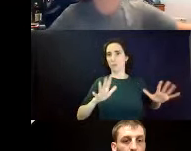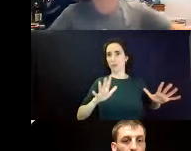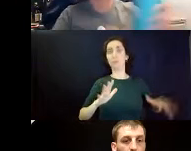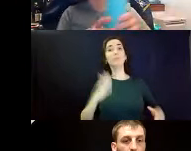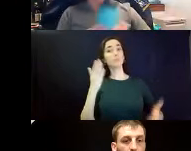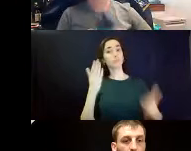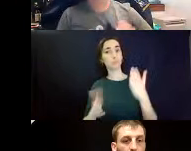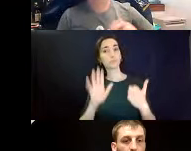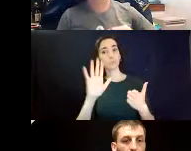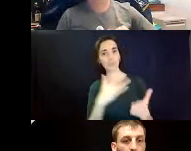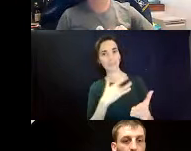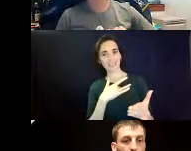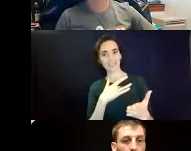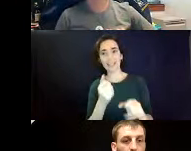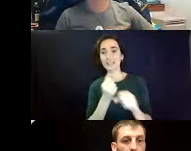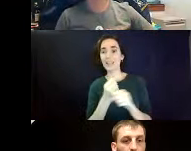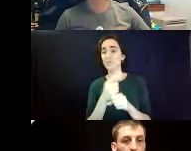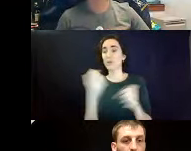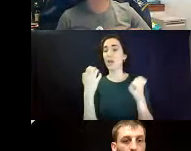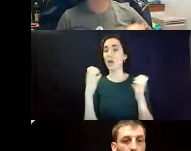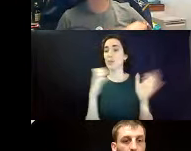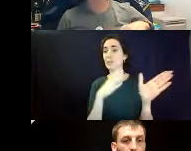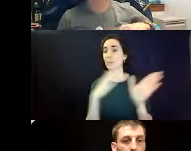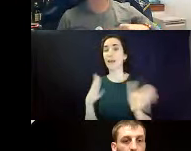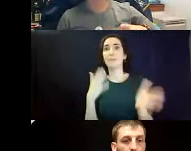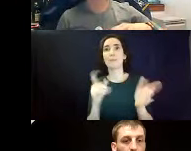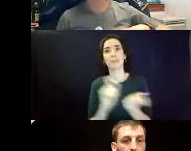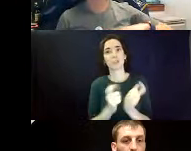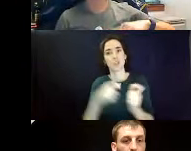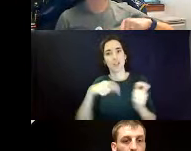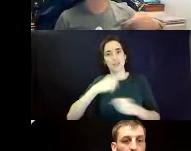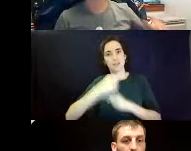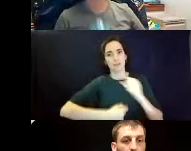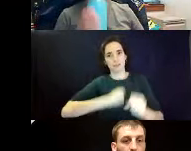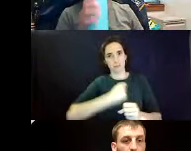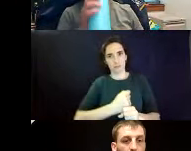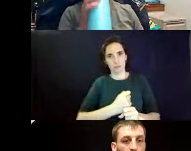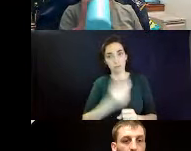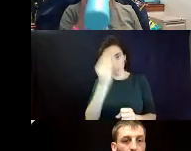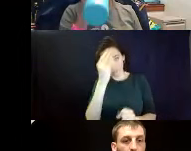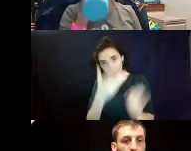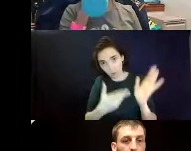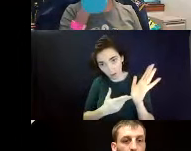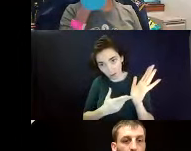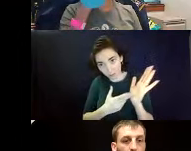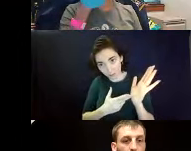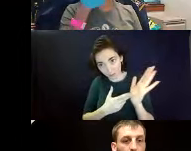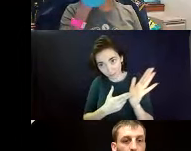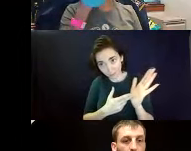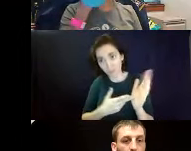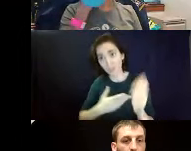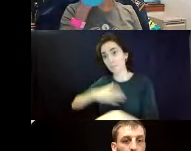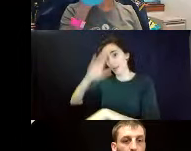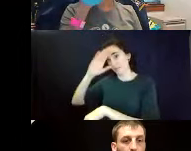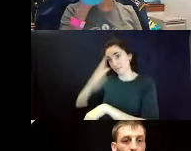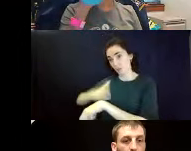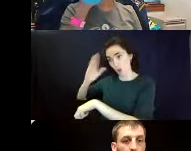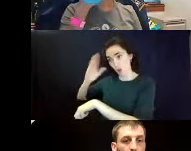change your typical yearly emergency plans. So I'll be honest and say, when my son came